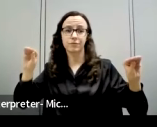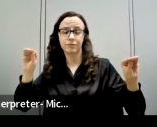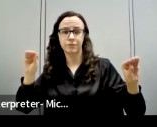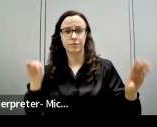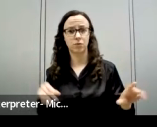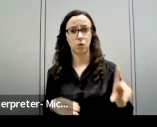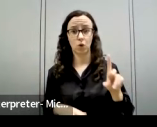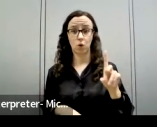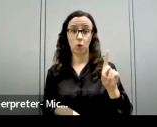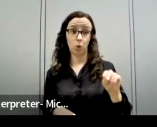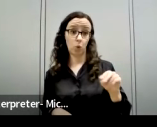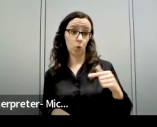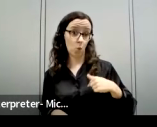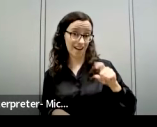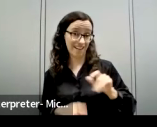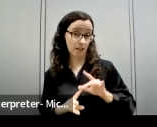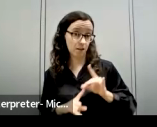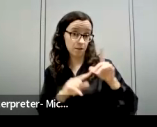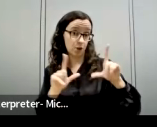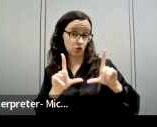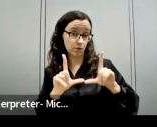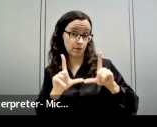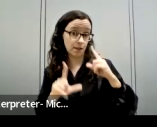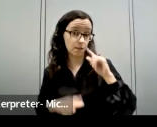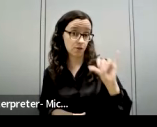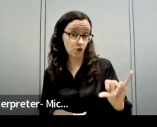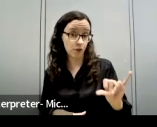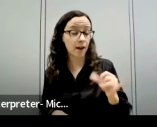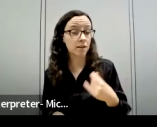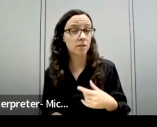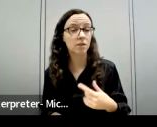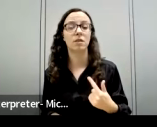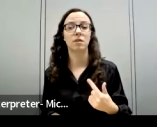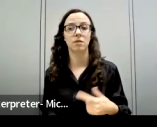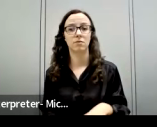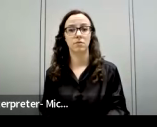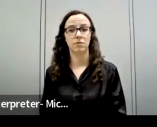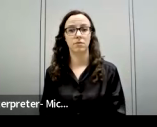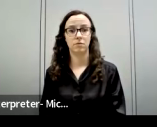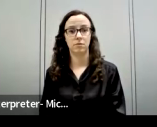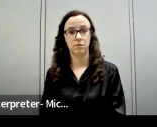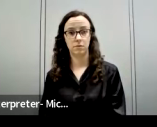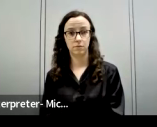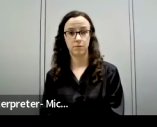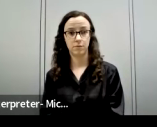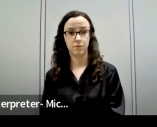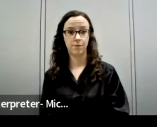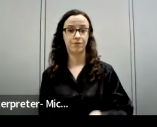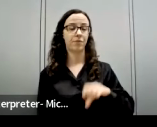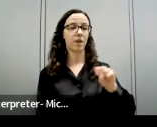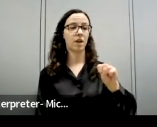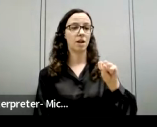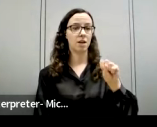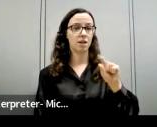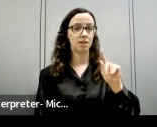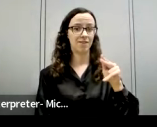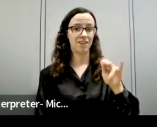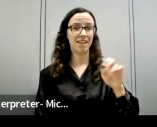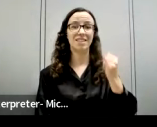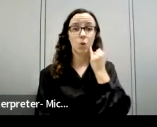Do I have to have a special license to do that? Do I have to license it for that? Well, if you're using